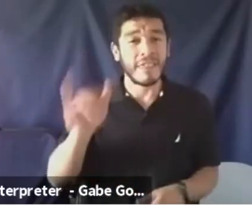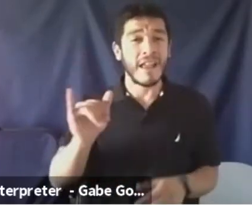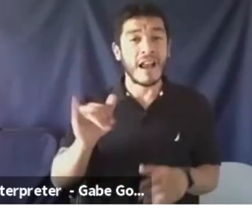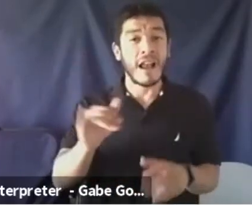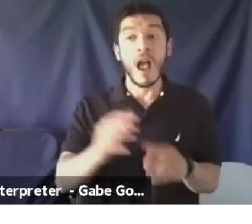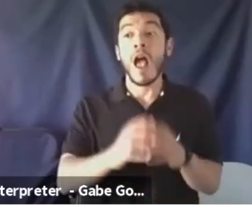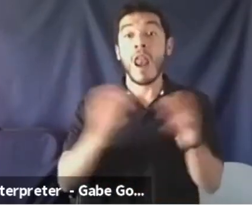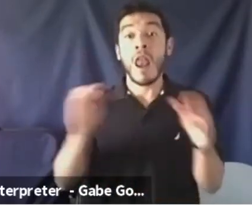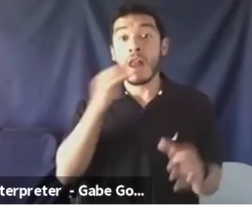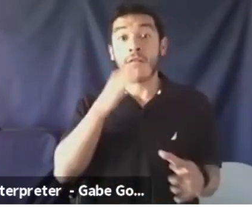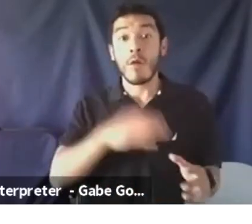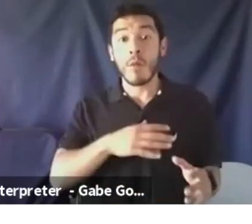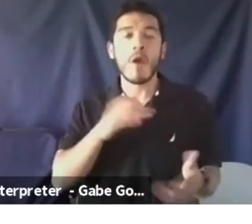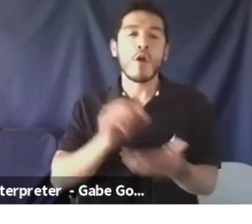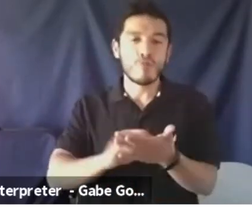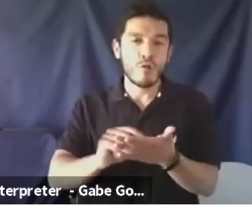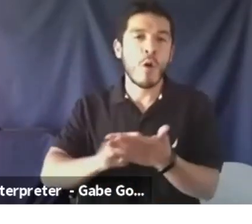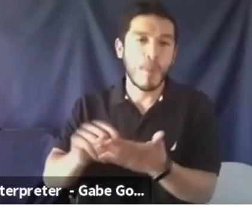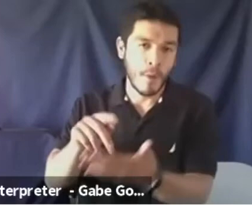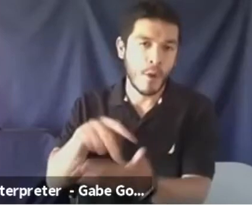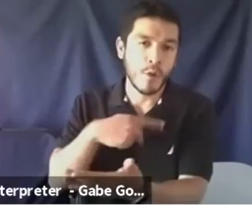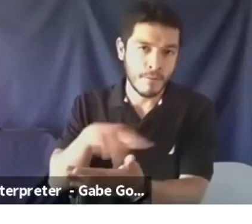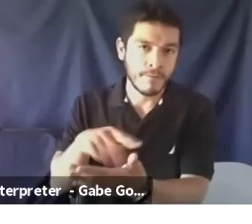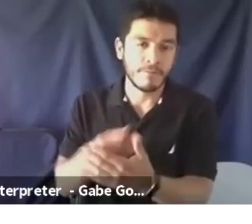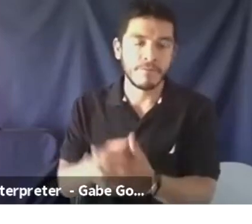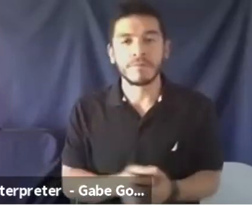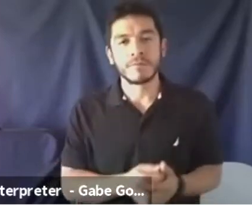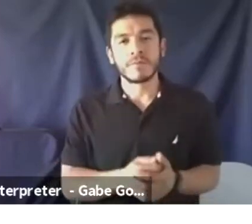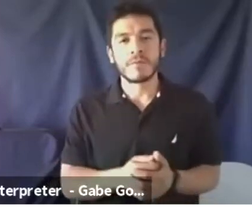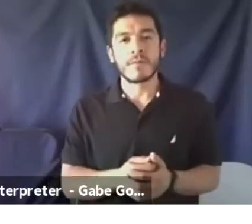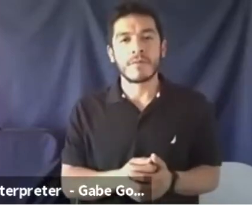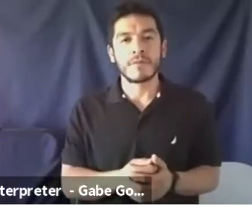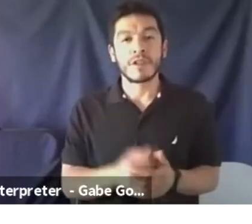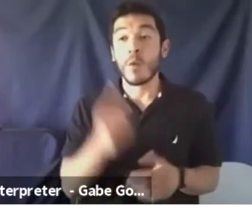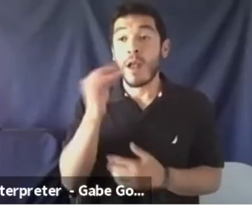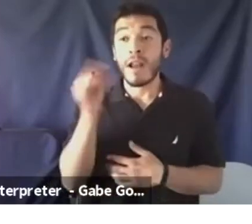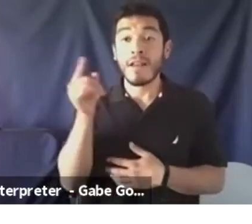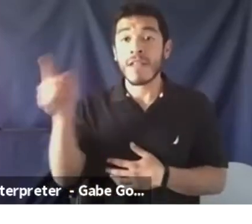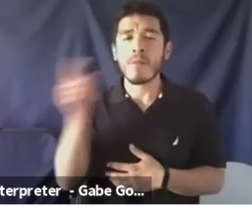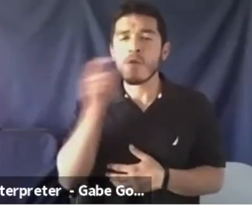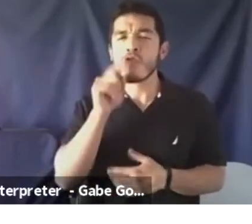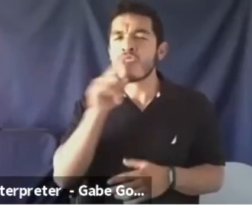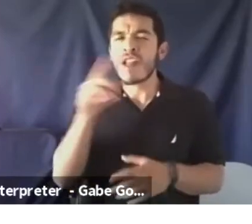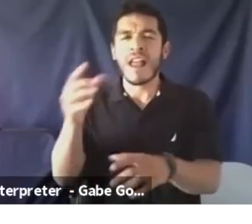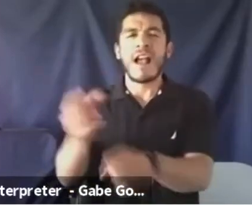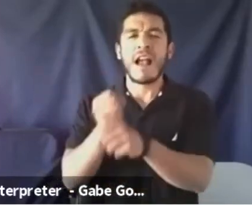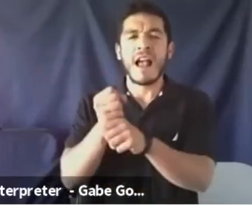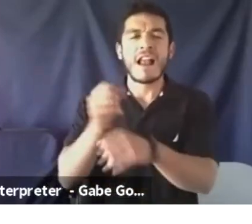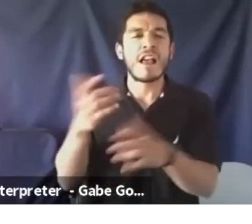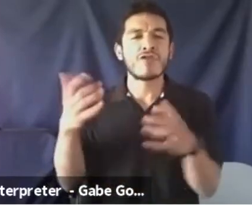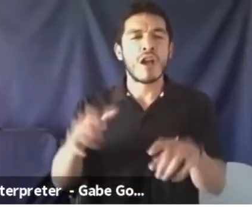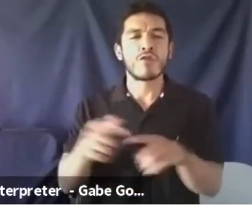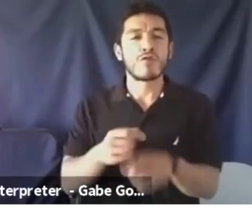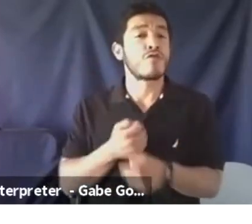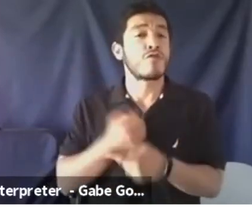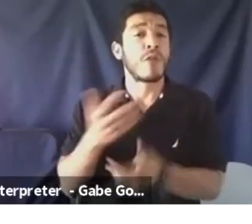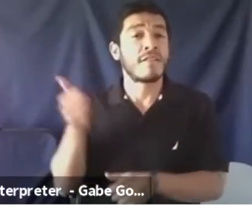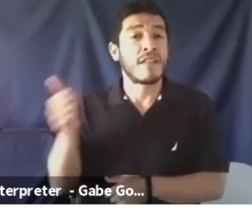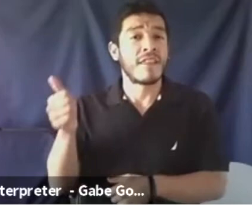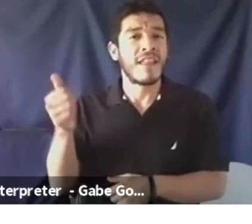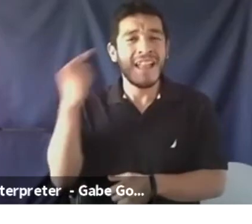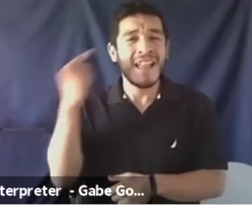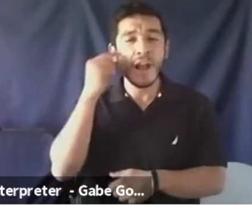women were poets. And it was one of them who really got a chance to express themselves. You think of radicals